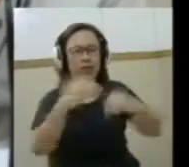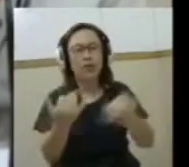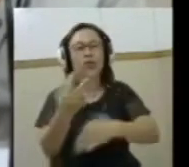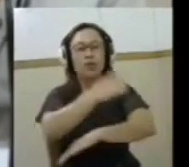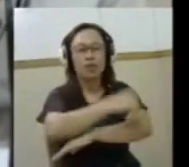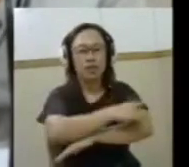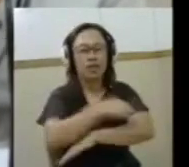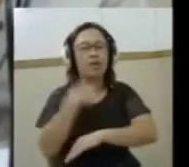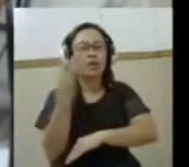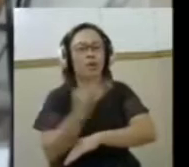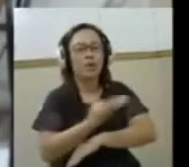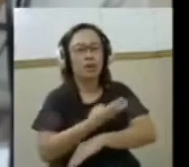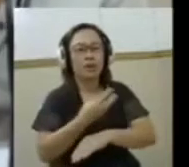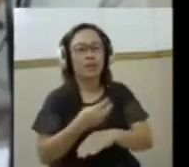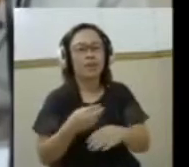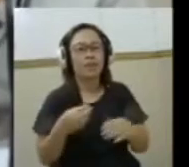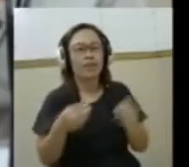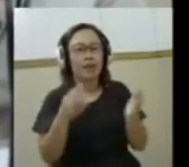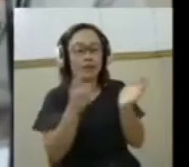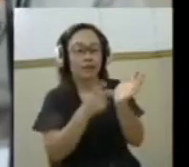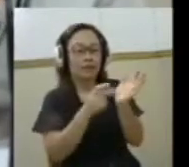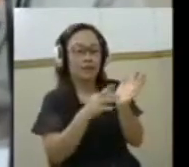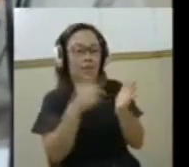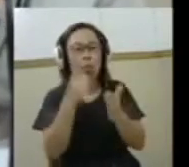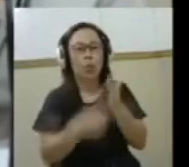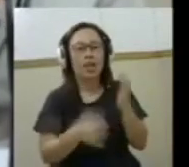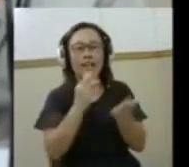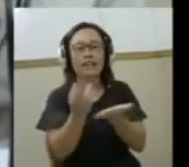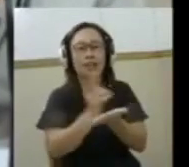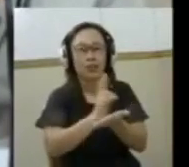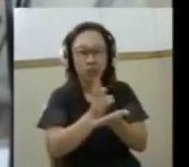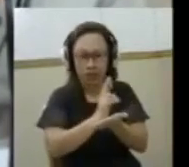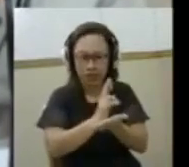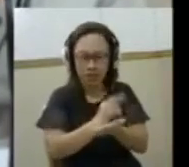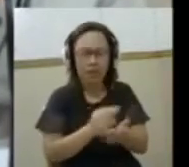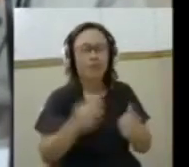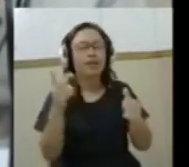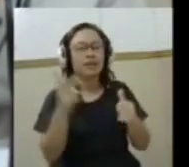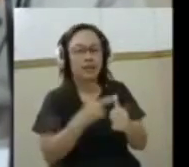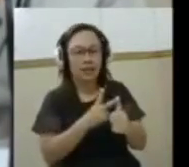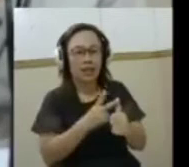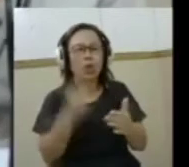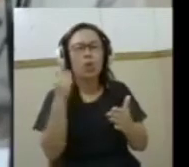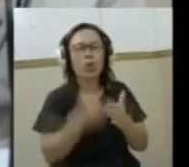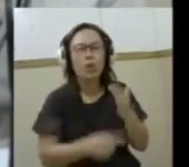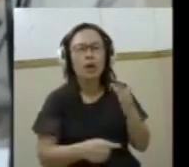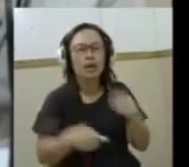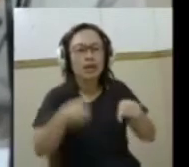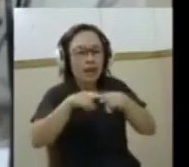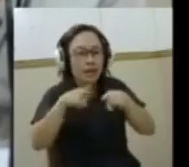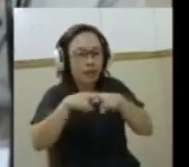we will first define research. Second, identify and distinguish the